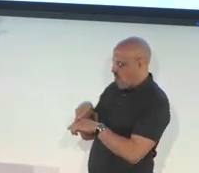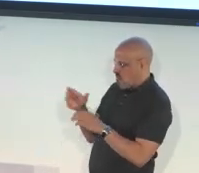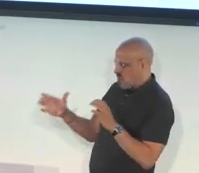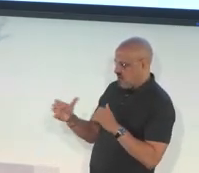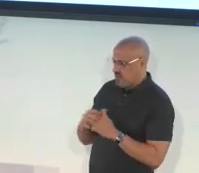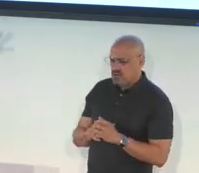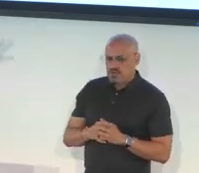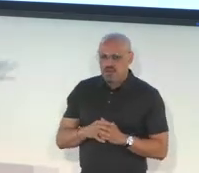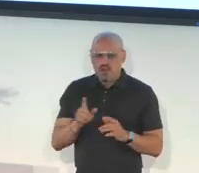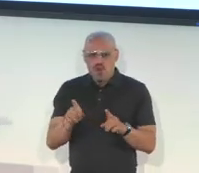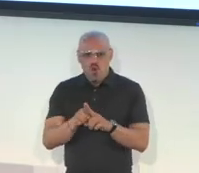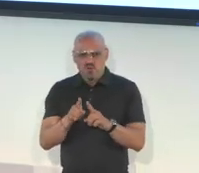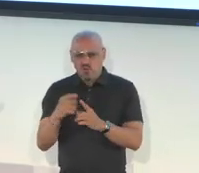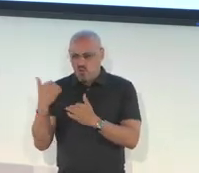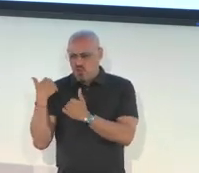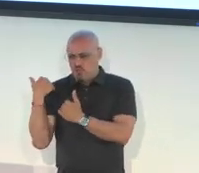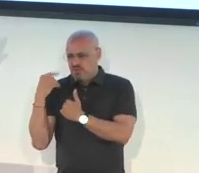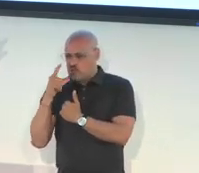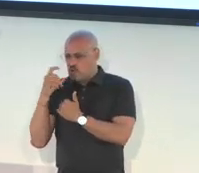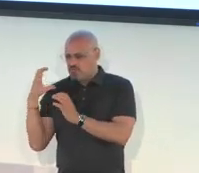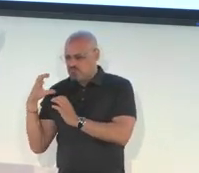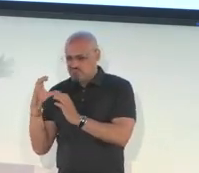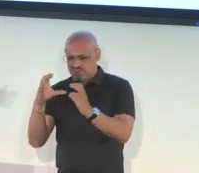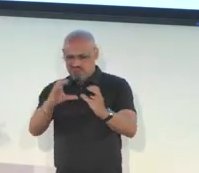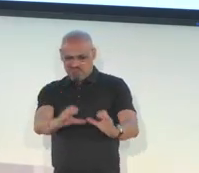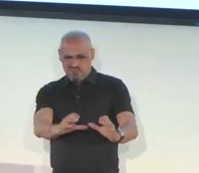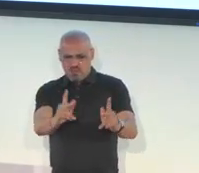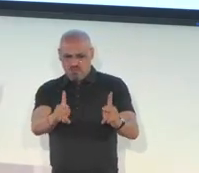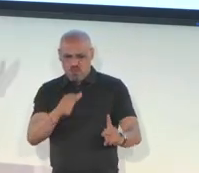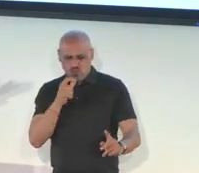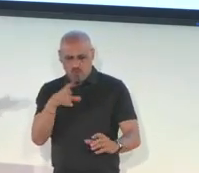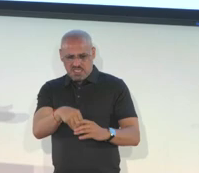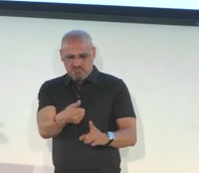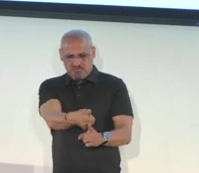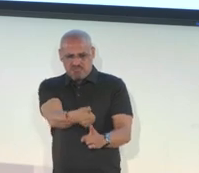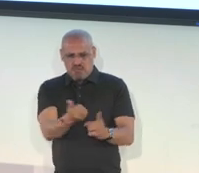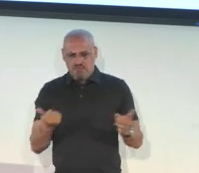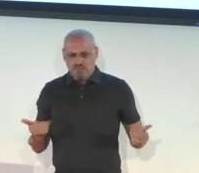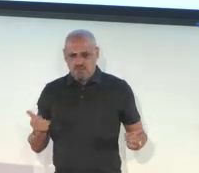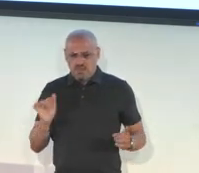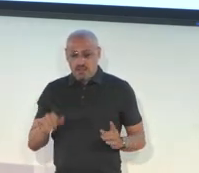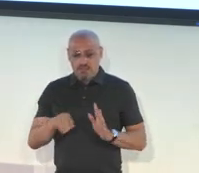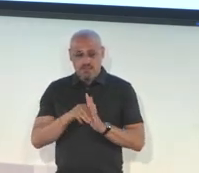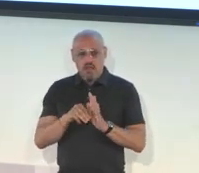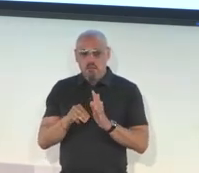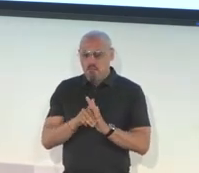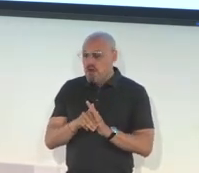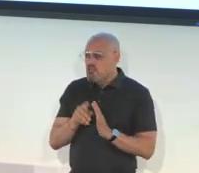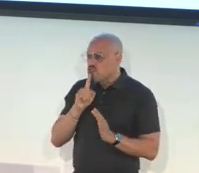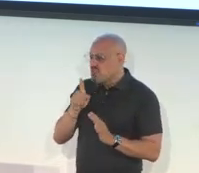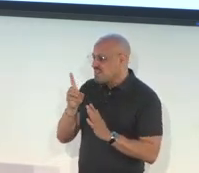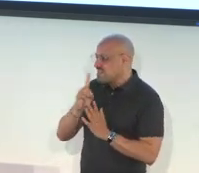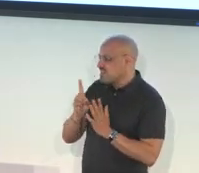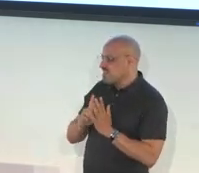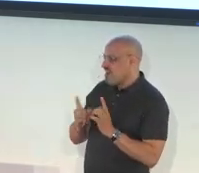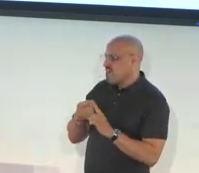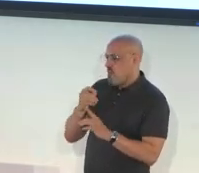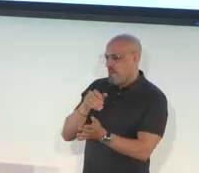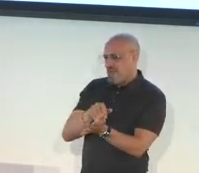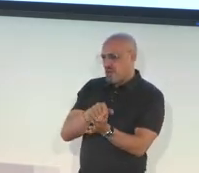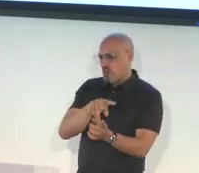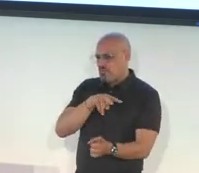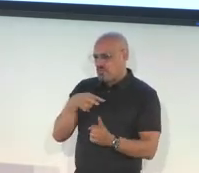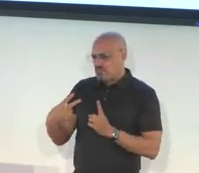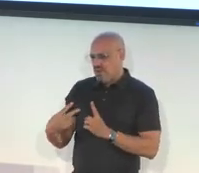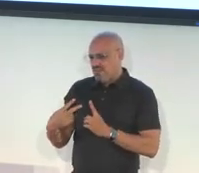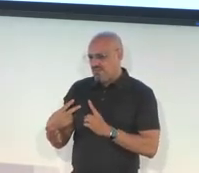And also, we always put the responsibility on those individuals to participate. And this model was essentially designed from a medical perspective